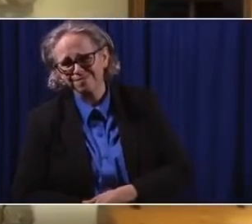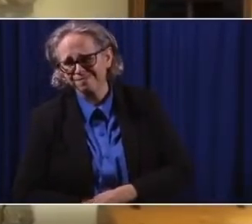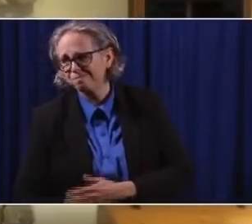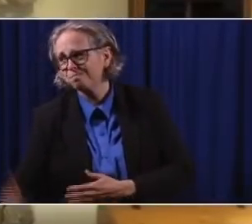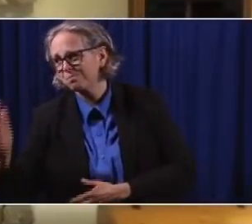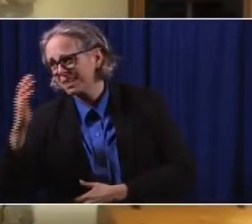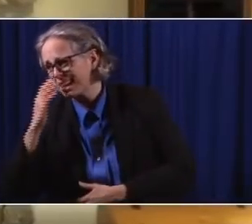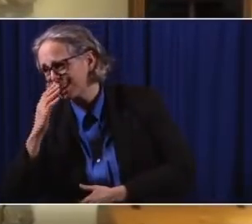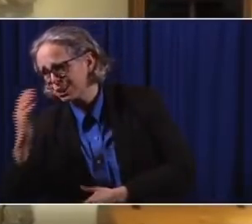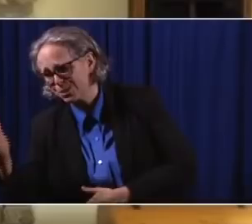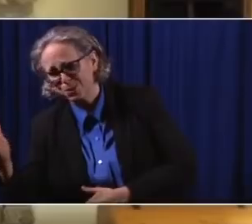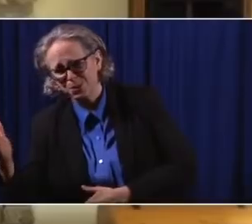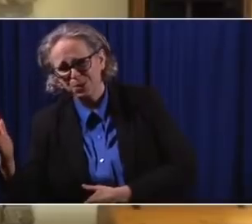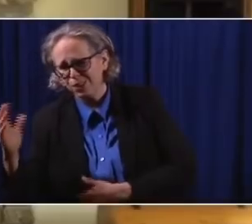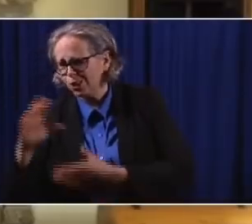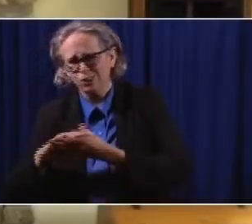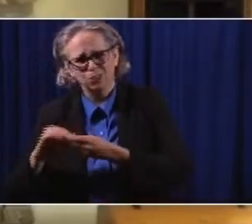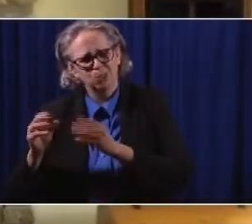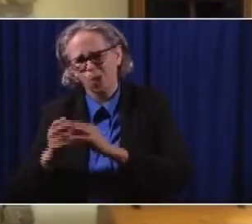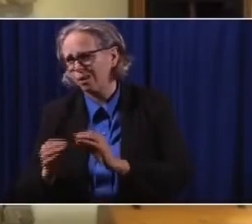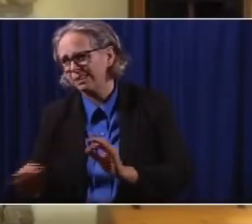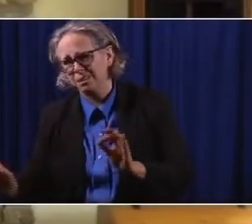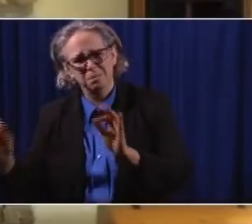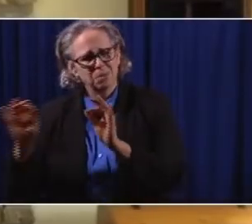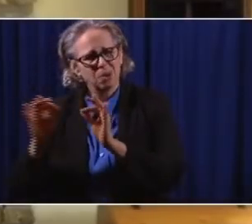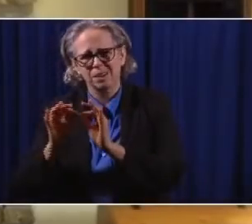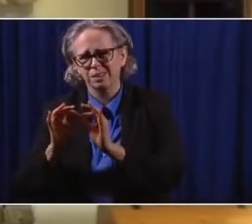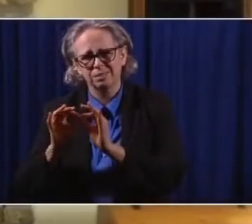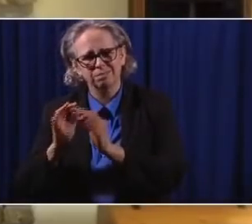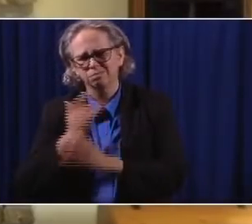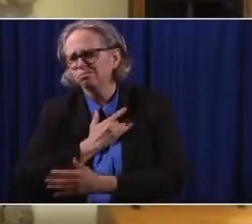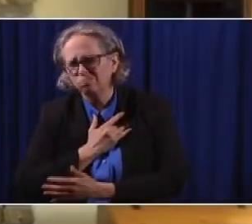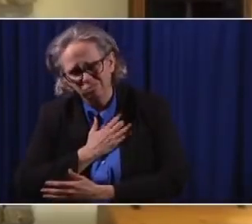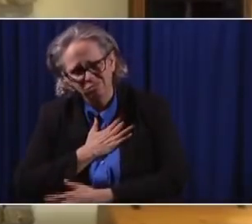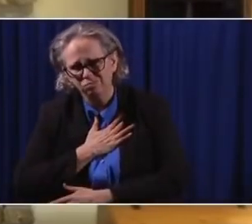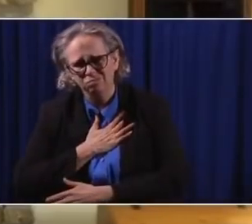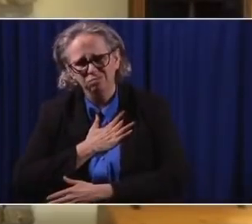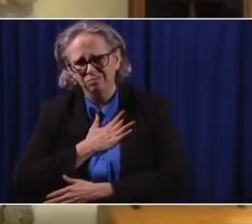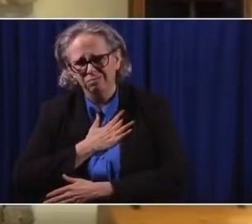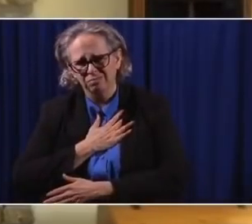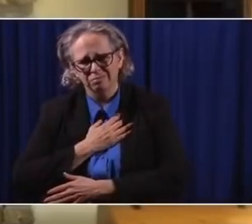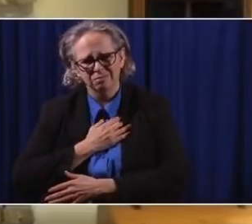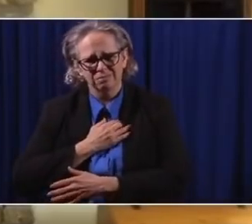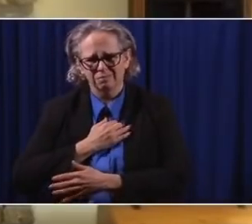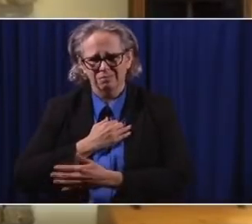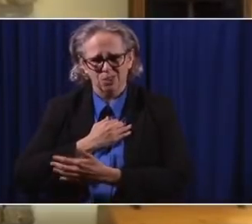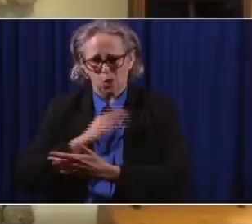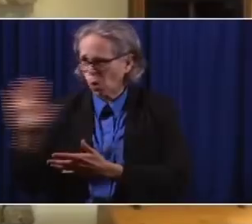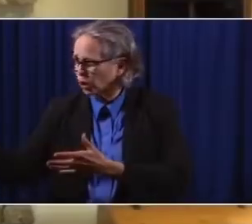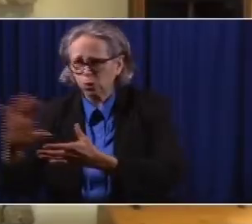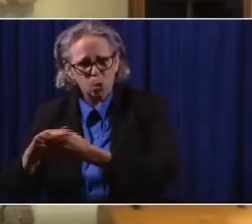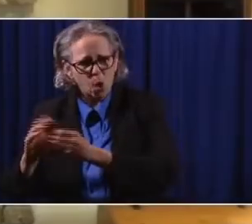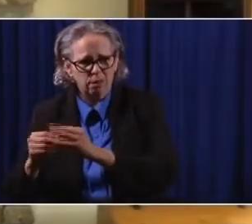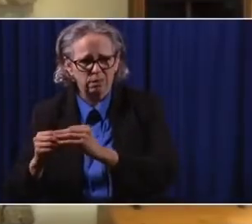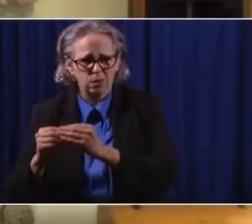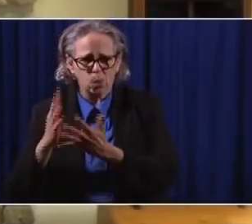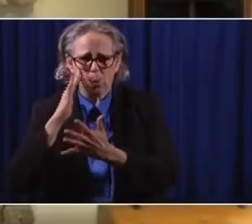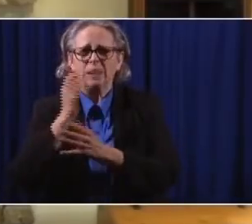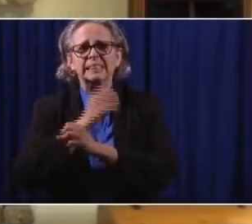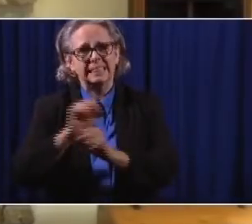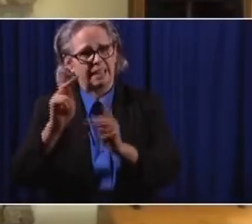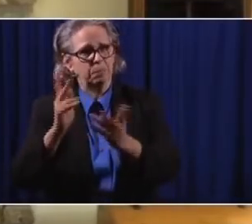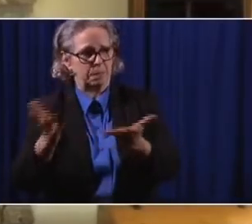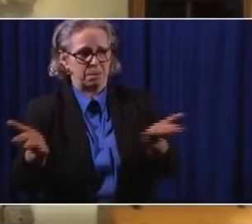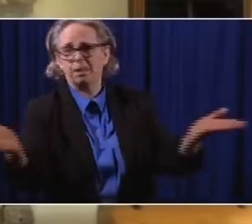that story out, we'll never know, but I'm sure it will save lives. It will save other people from some real agony and